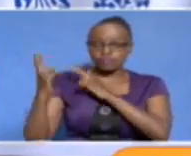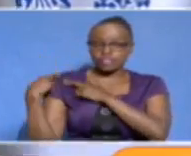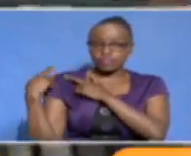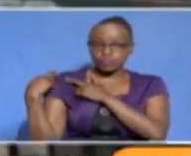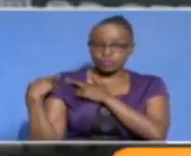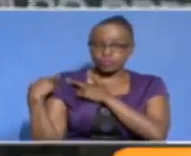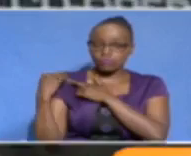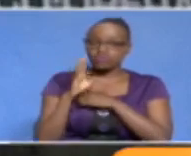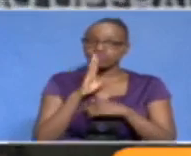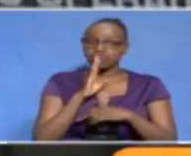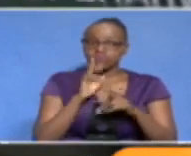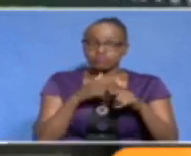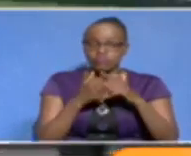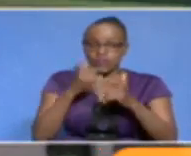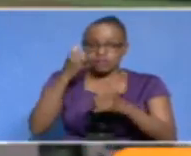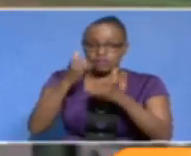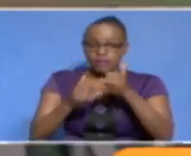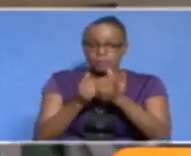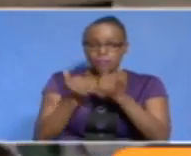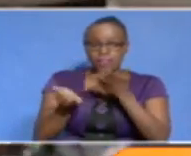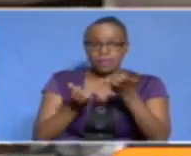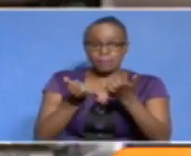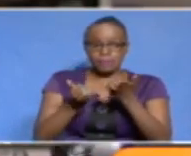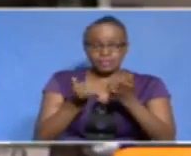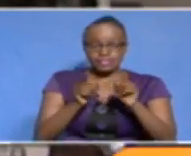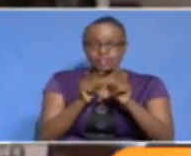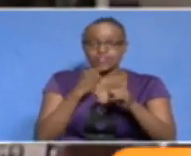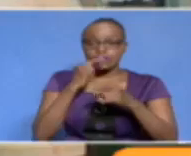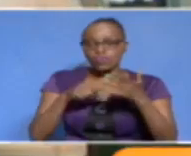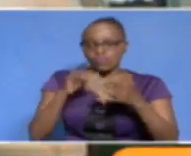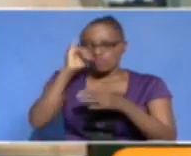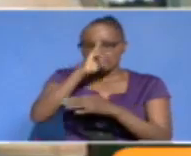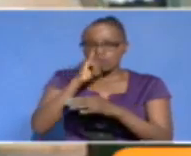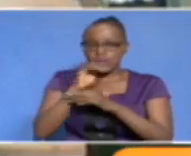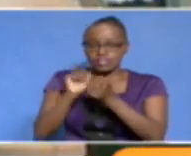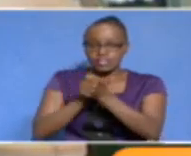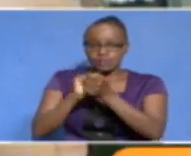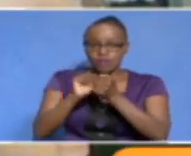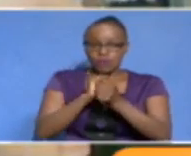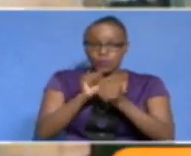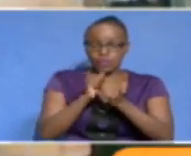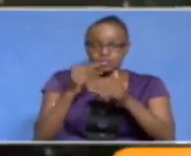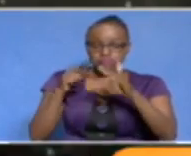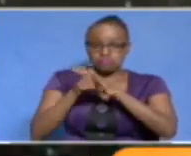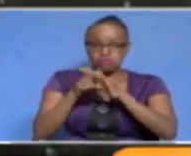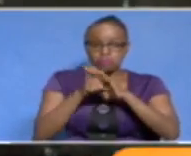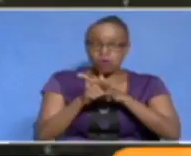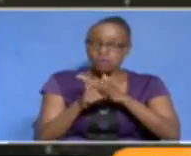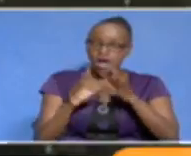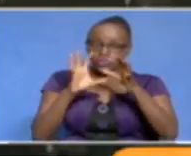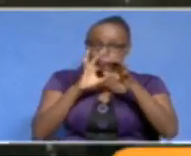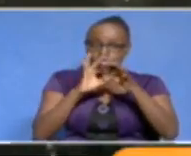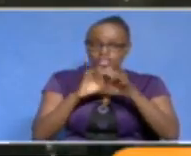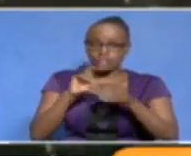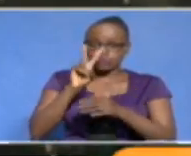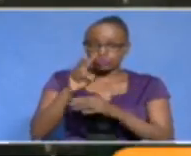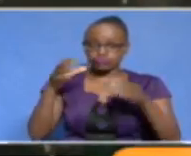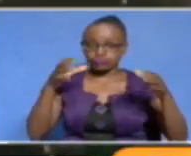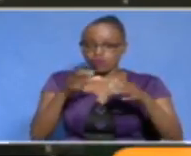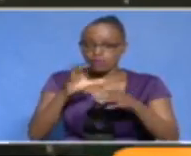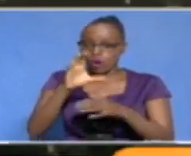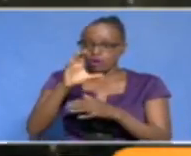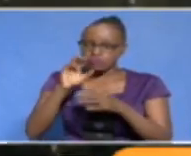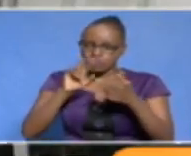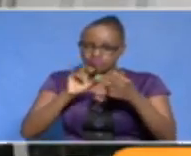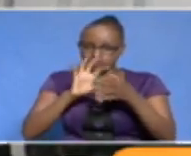credit. And finally, the leasing business in Kenya is set for a major disruption with the entry of a joint venture between two firms, Coop Bank